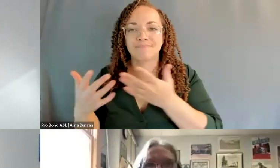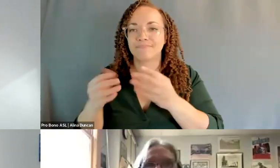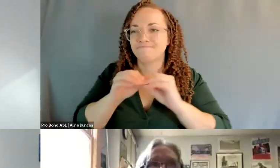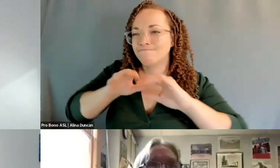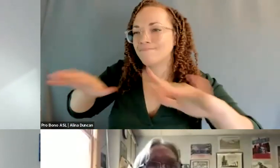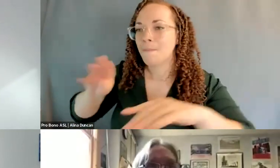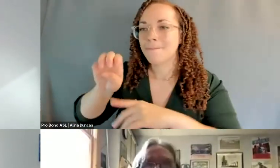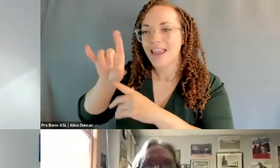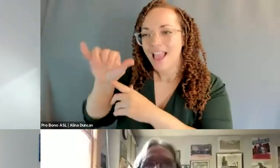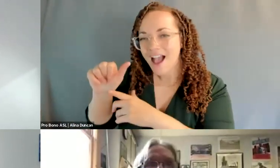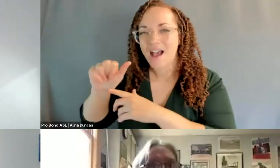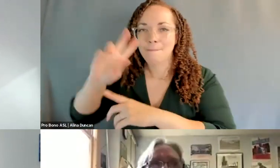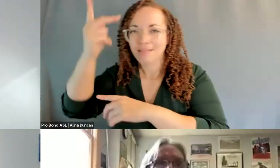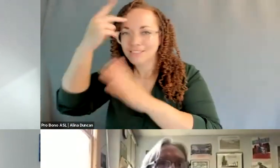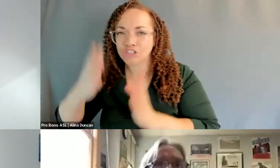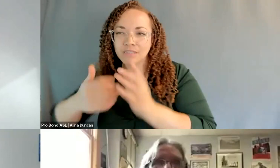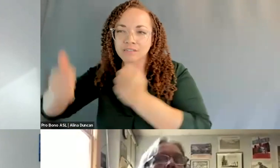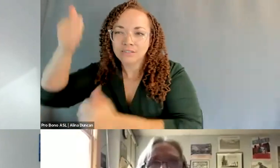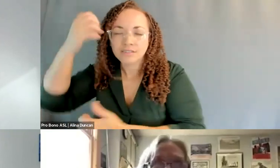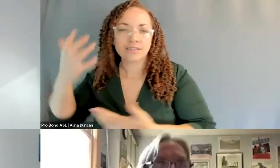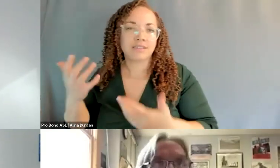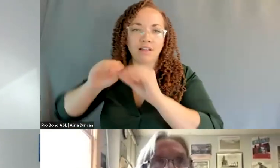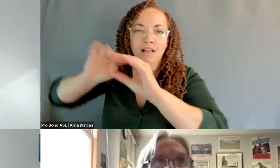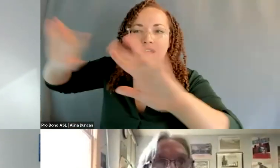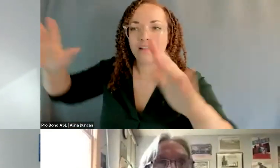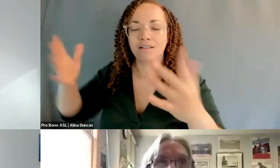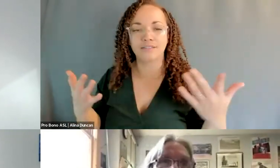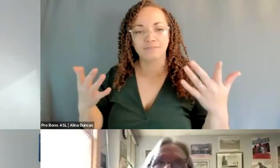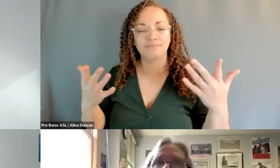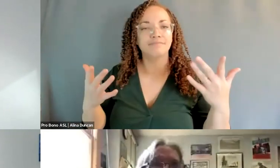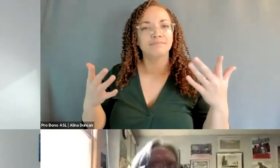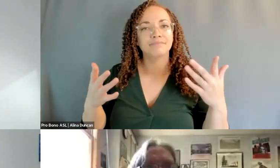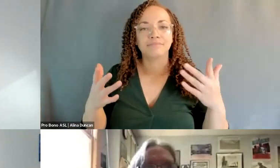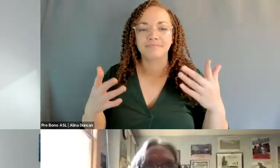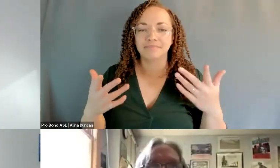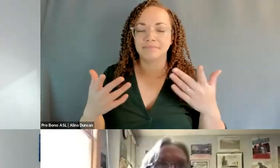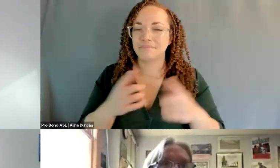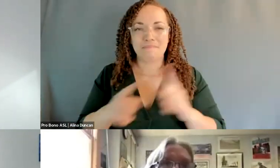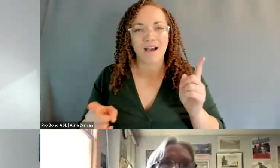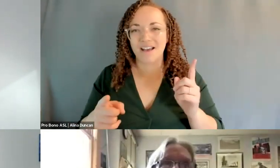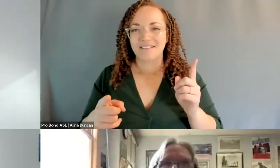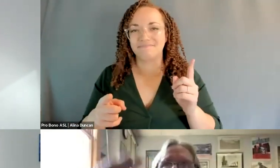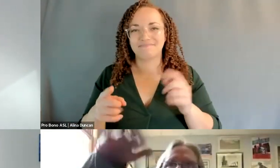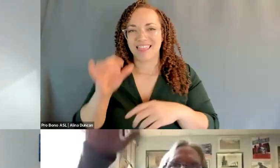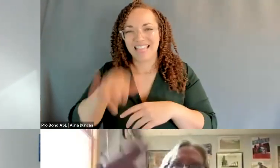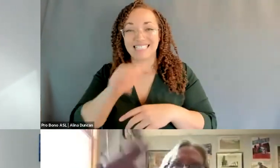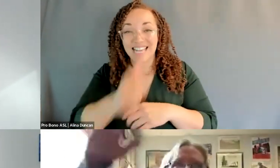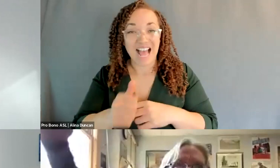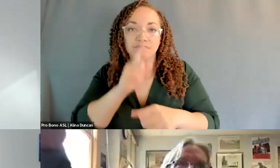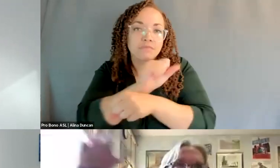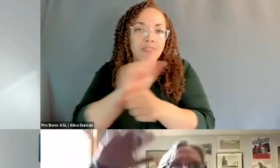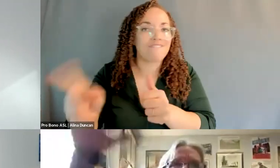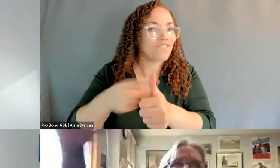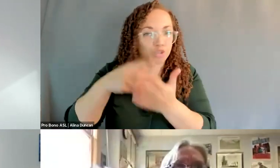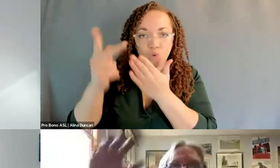And Housing First is the current, you know, iteration of that. But it's not the first and it won't be the last. And the whole